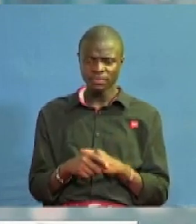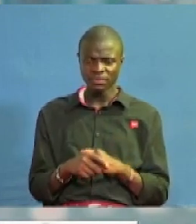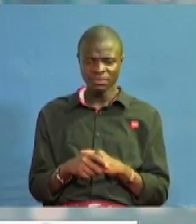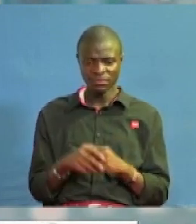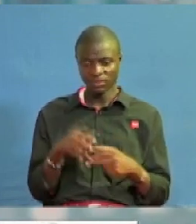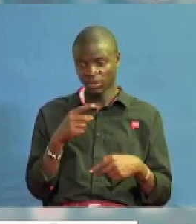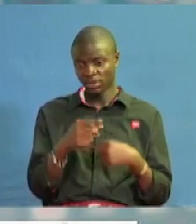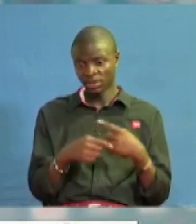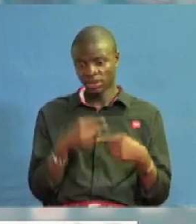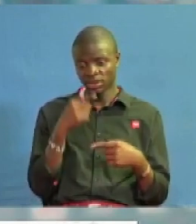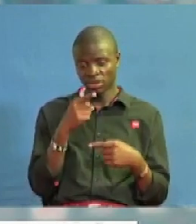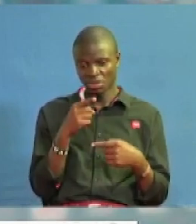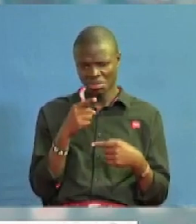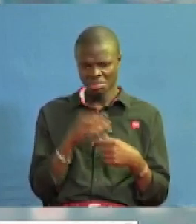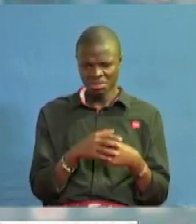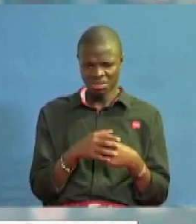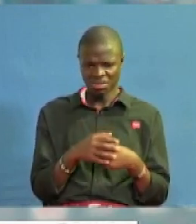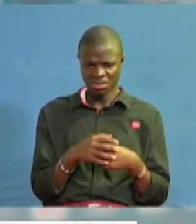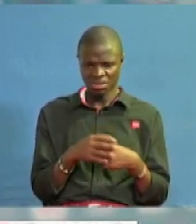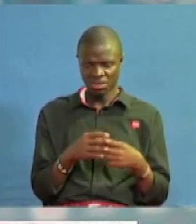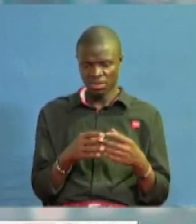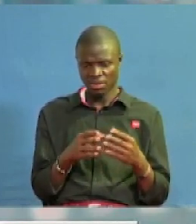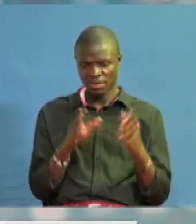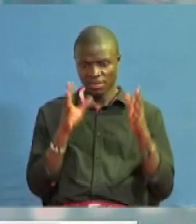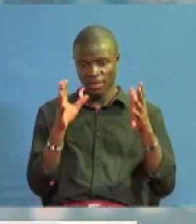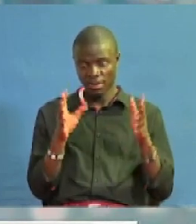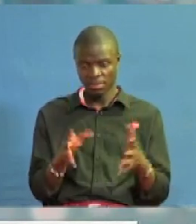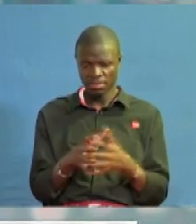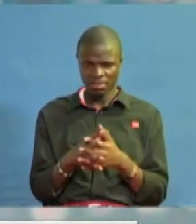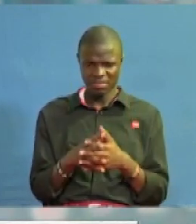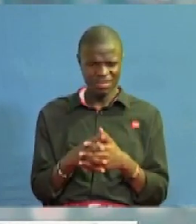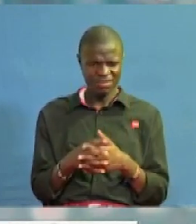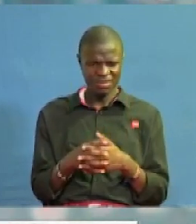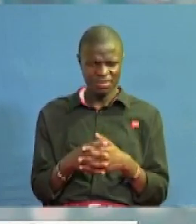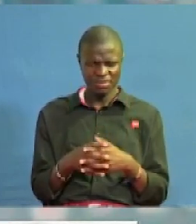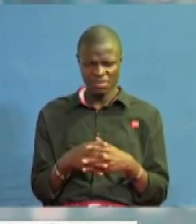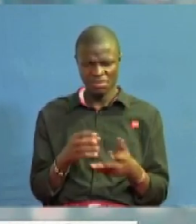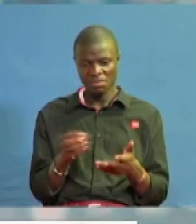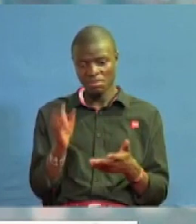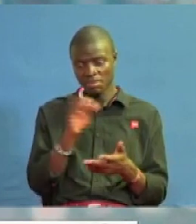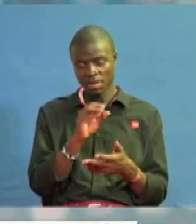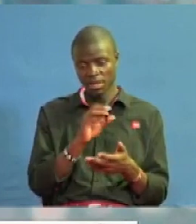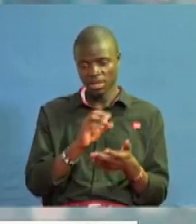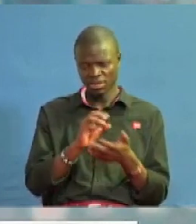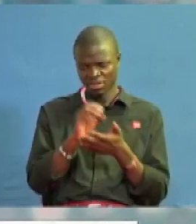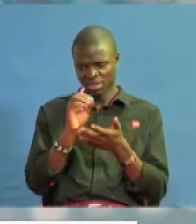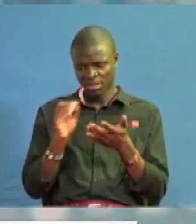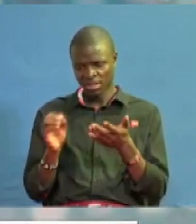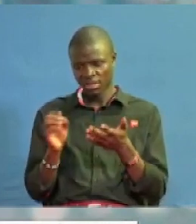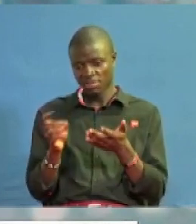you go tomorrow morning when it opens at 8 a.m., you will find people buying and people selling. So you won't even